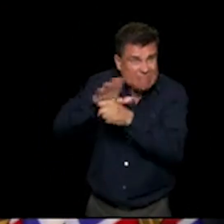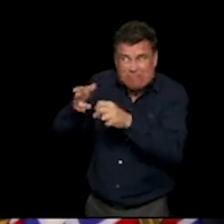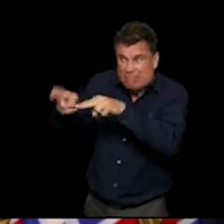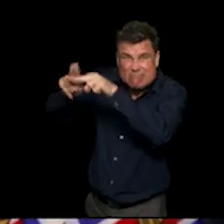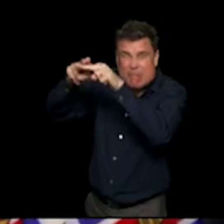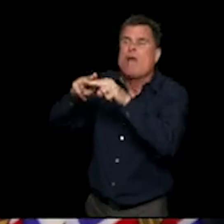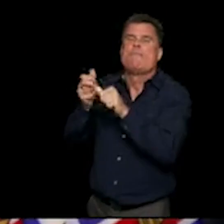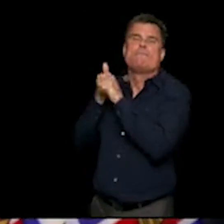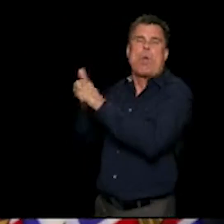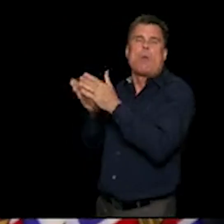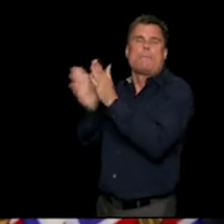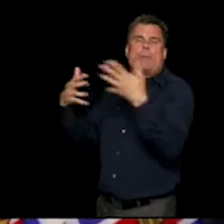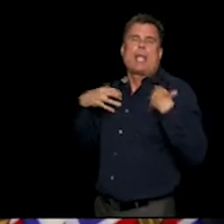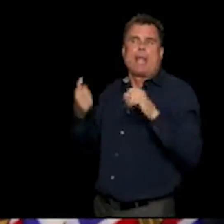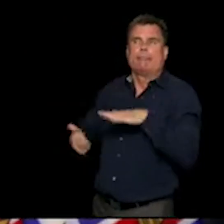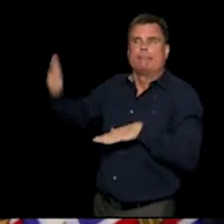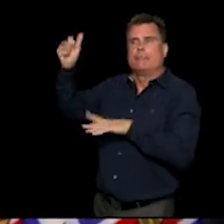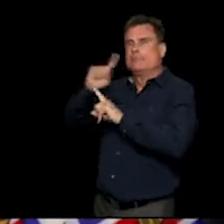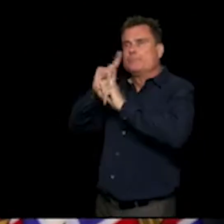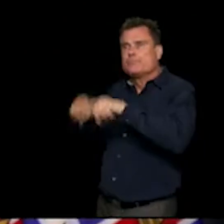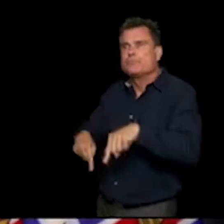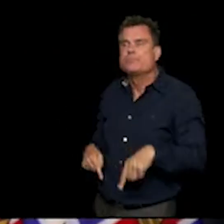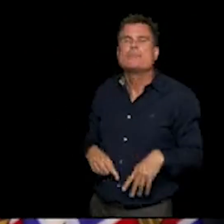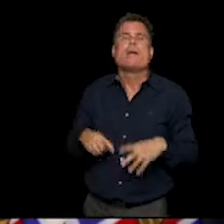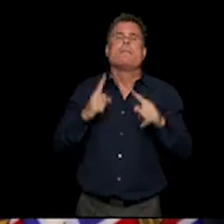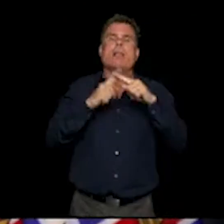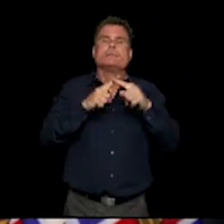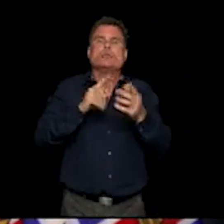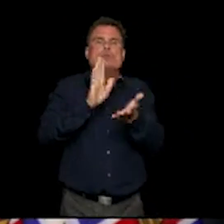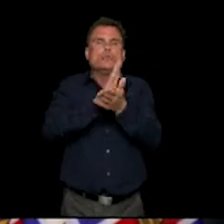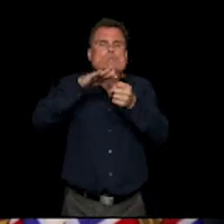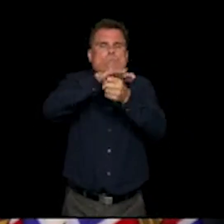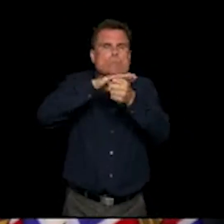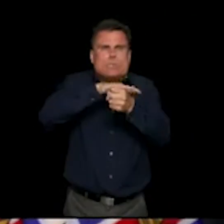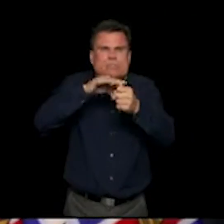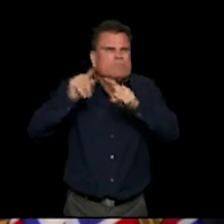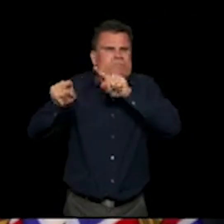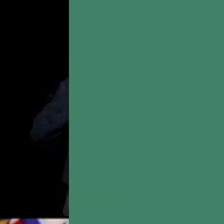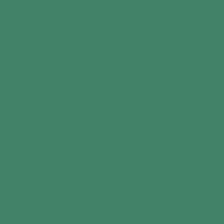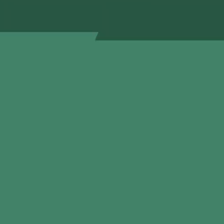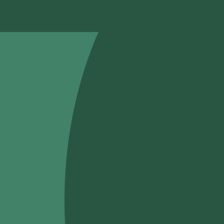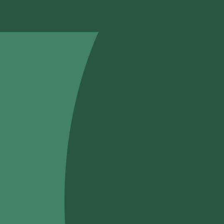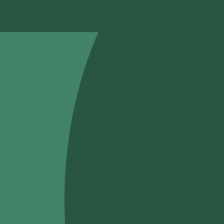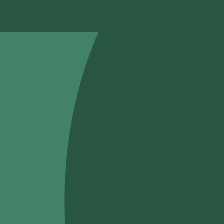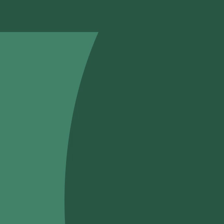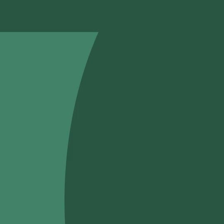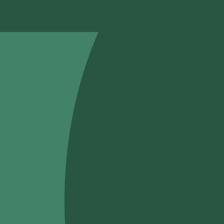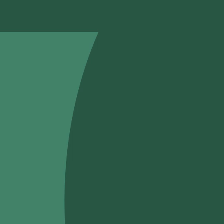consultation with the Ministry of Education and local school districts or a particular health region.